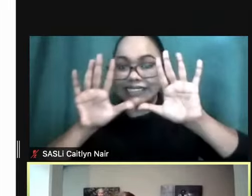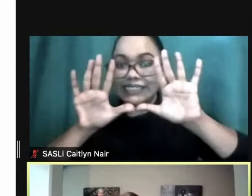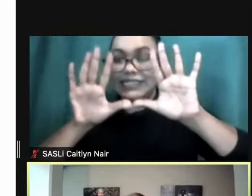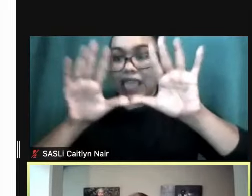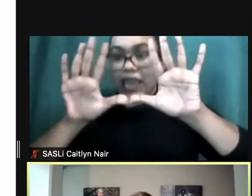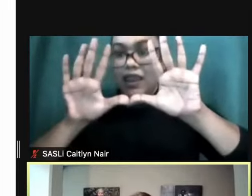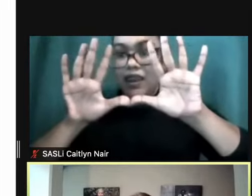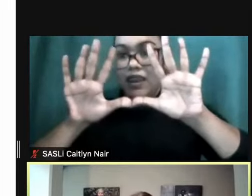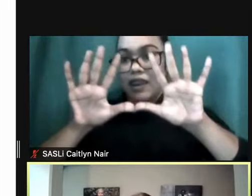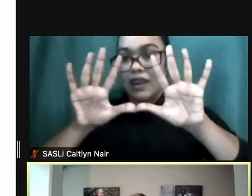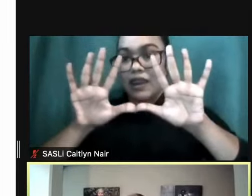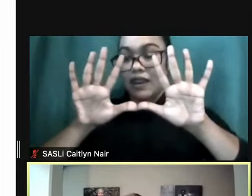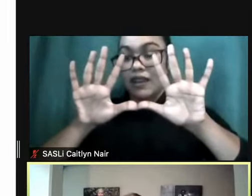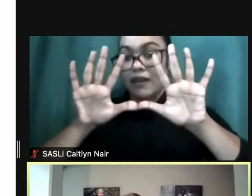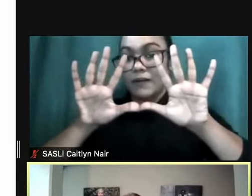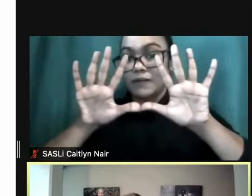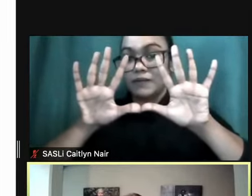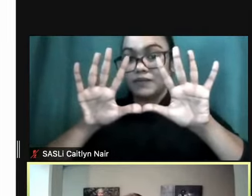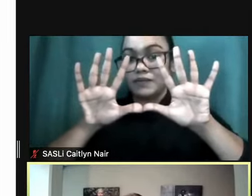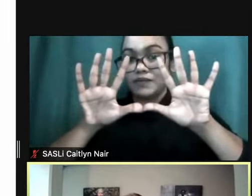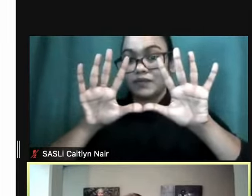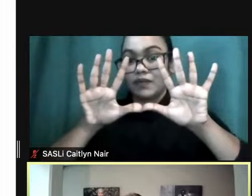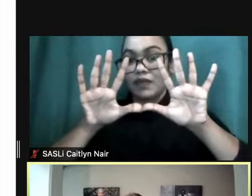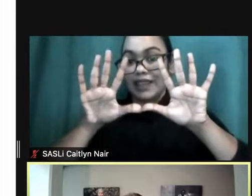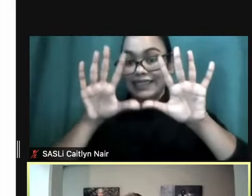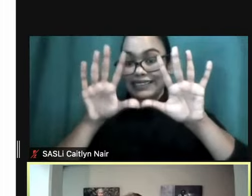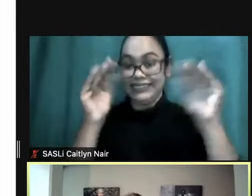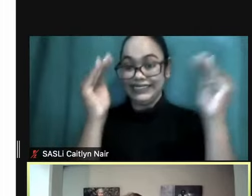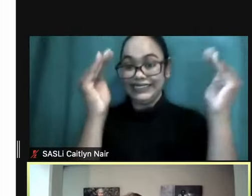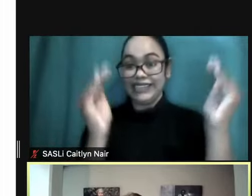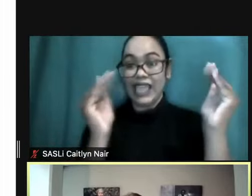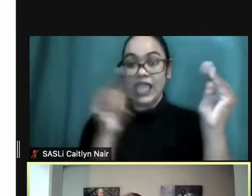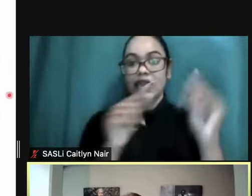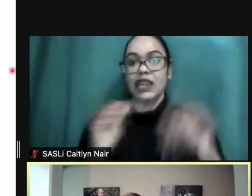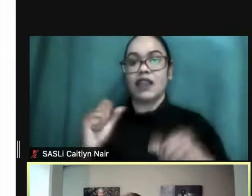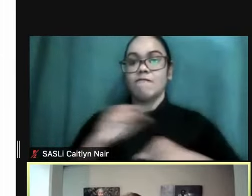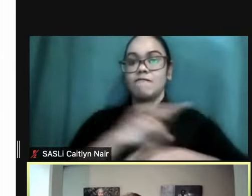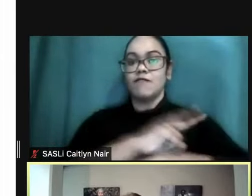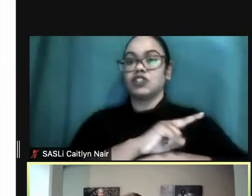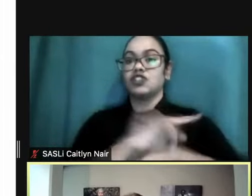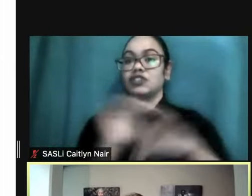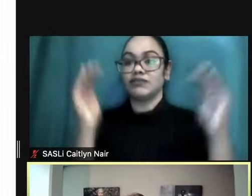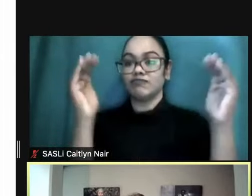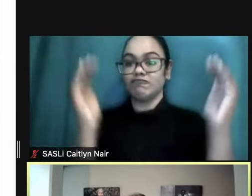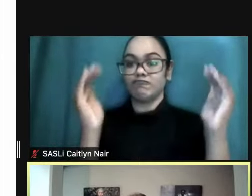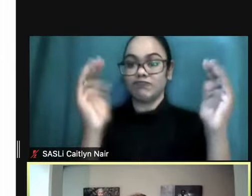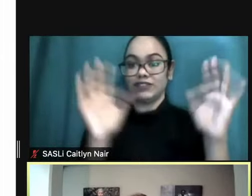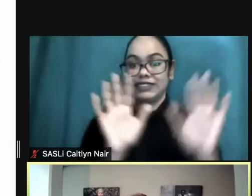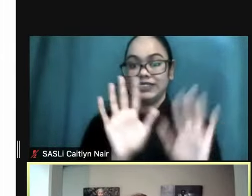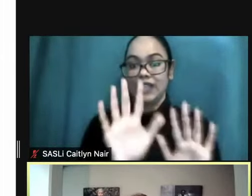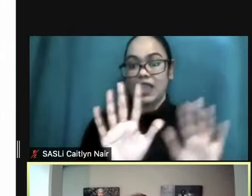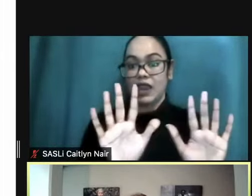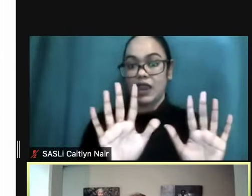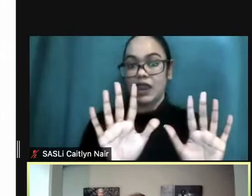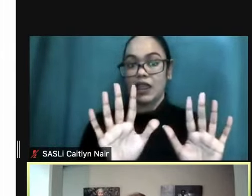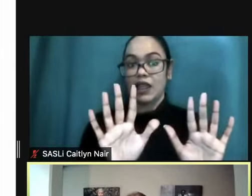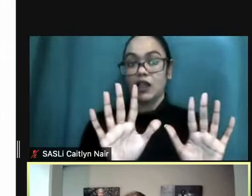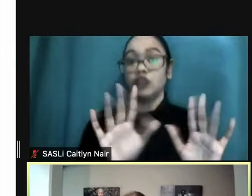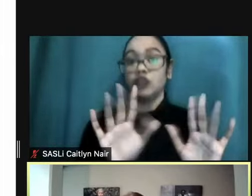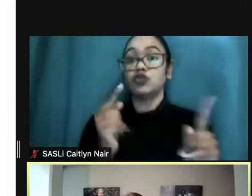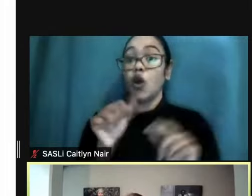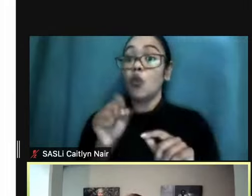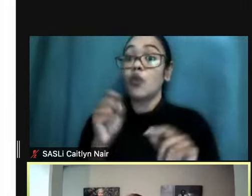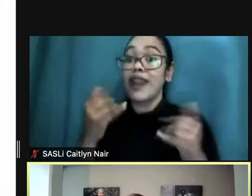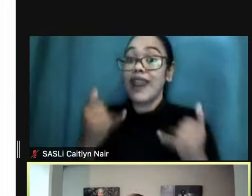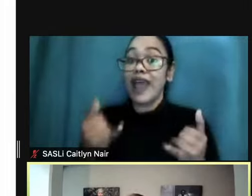domain. Yeah. And in the spike, over 30 mutations, and between the virus, the whole genome, around